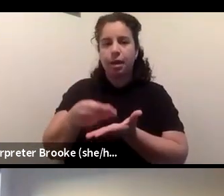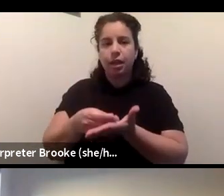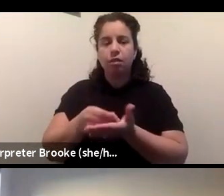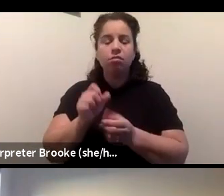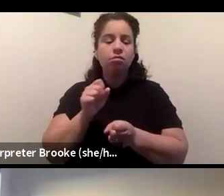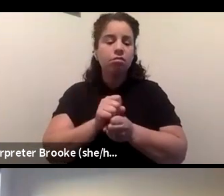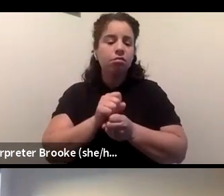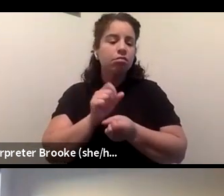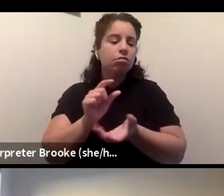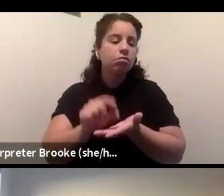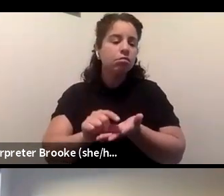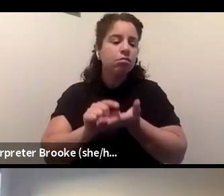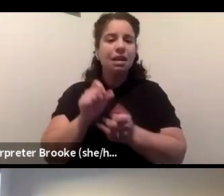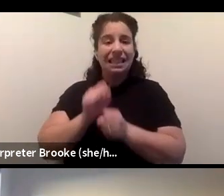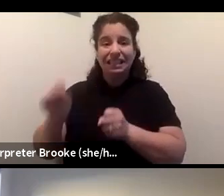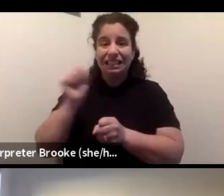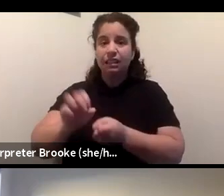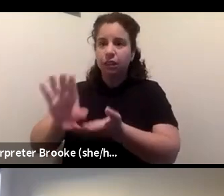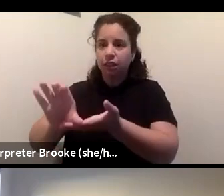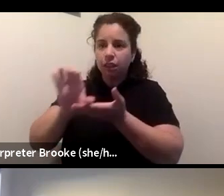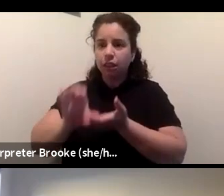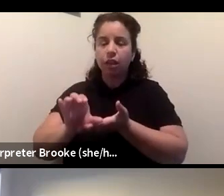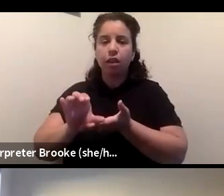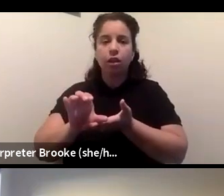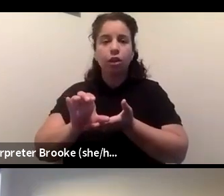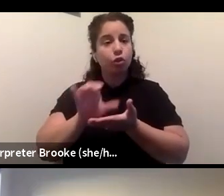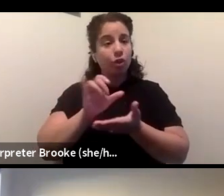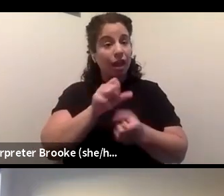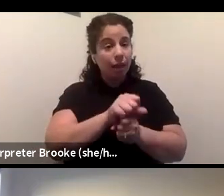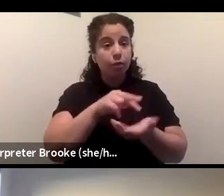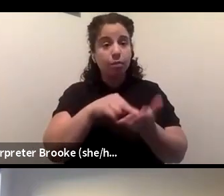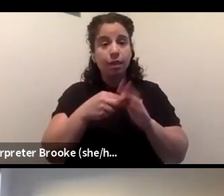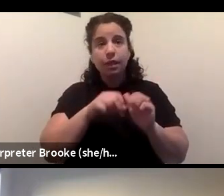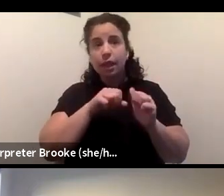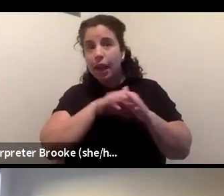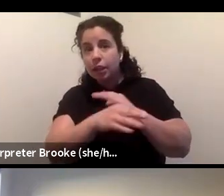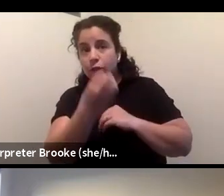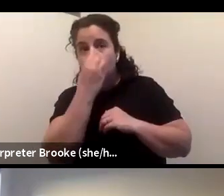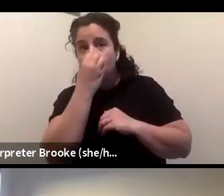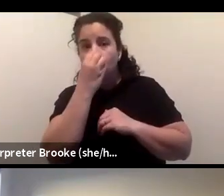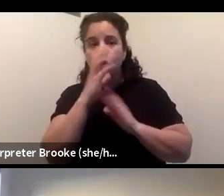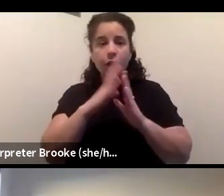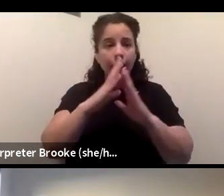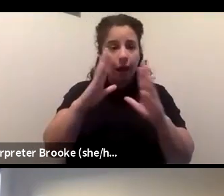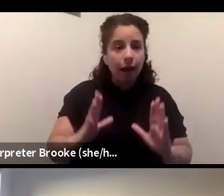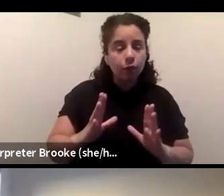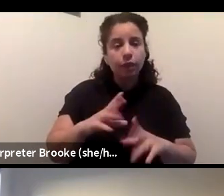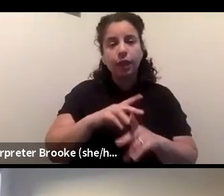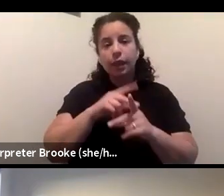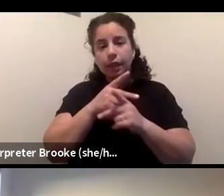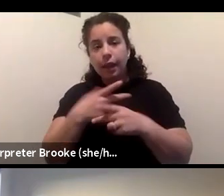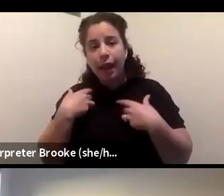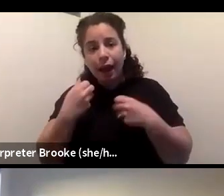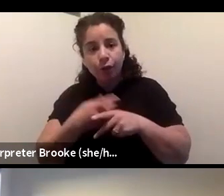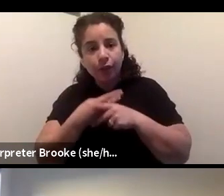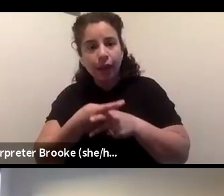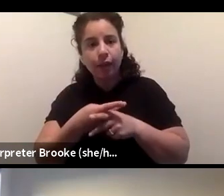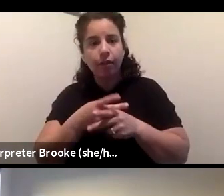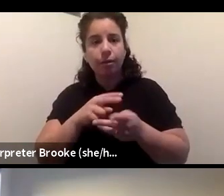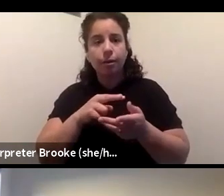we have access to food, access to healthcare, access to housing, whether or not we are more likely to be put